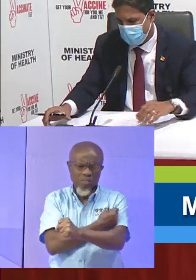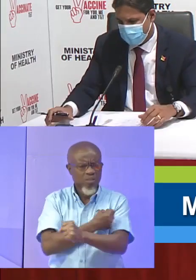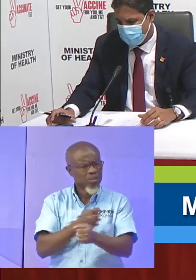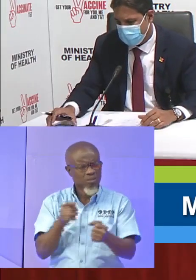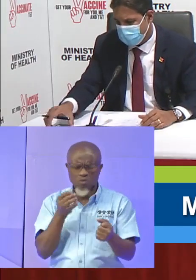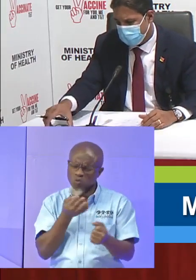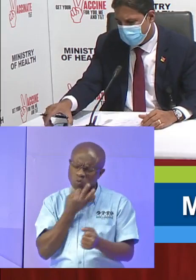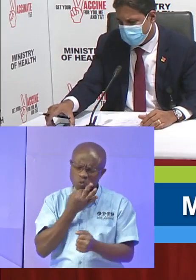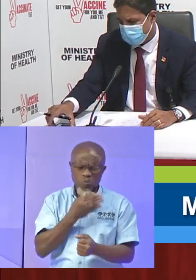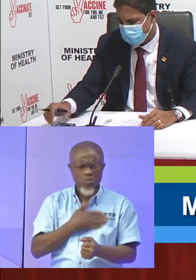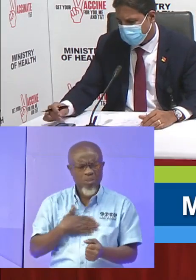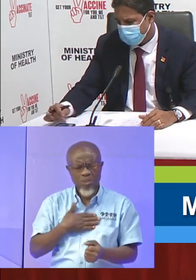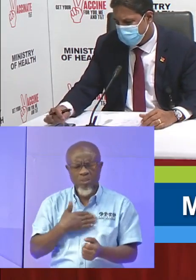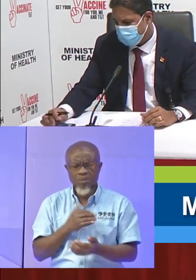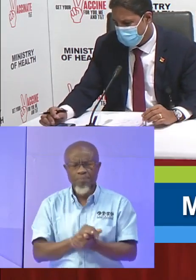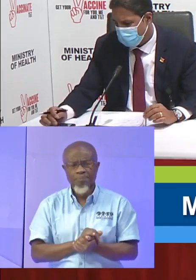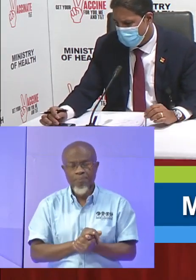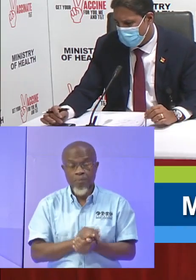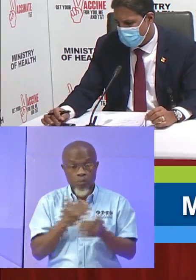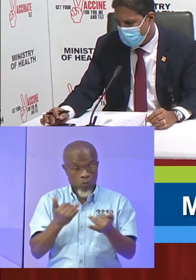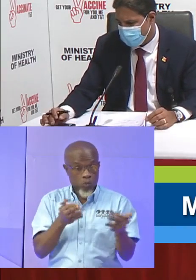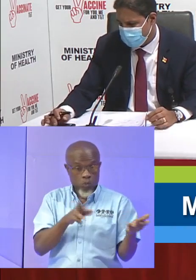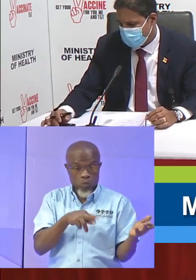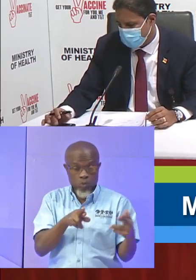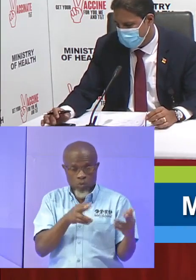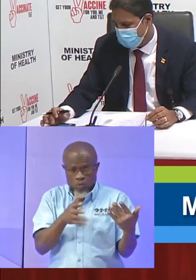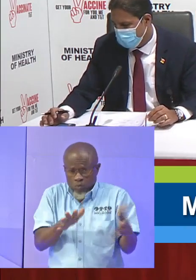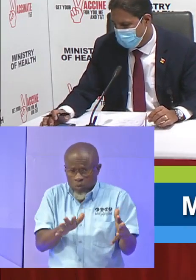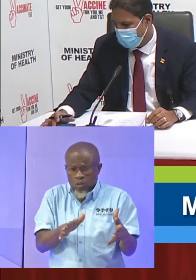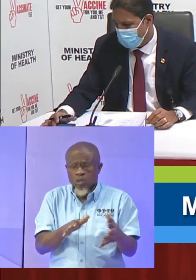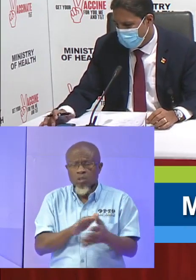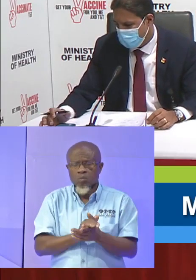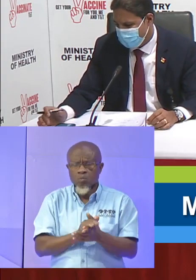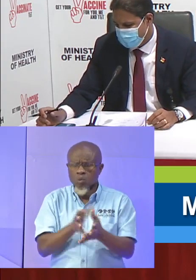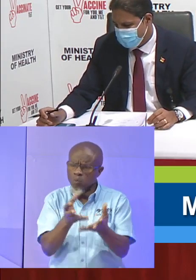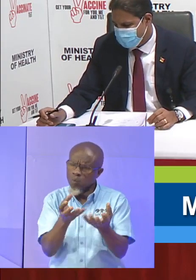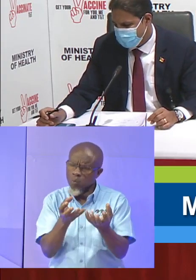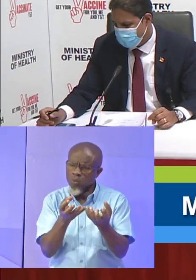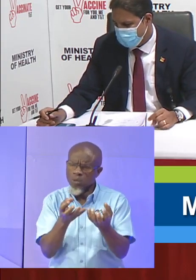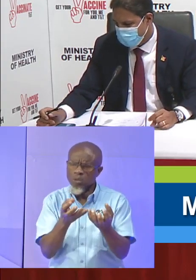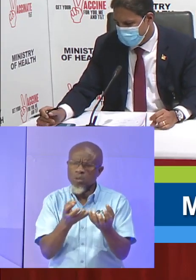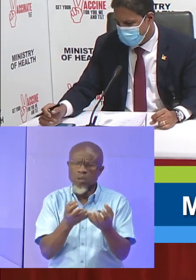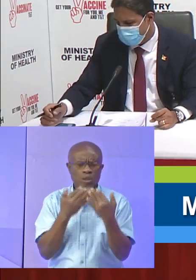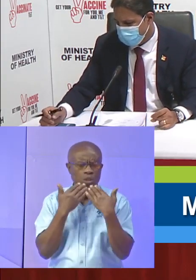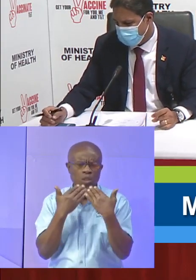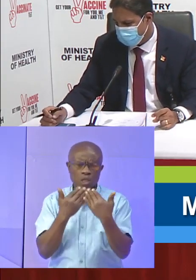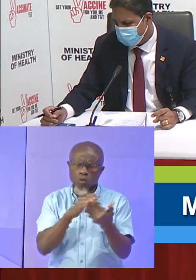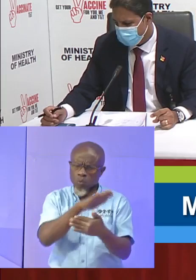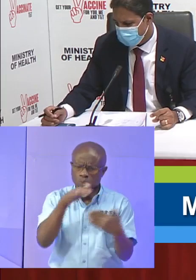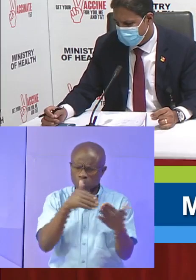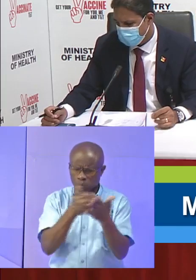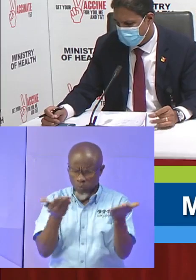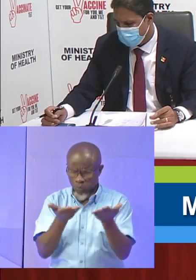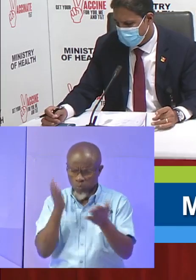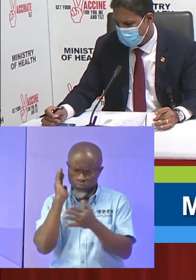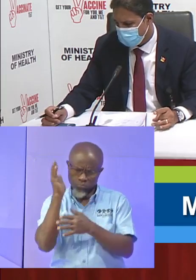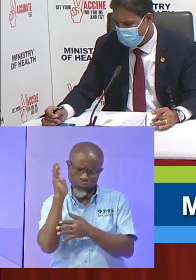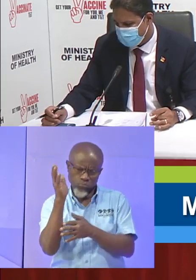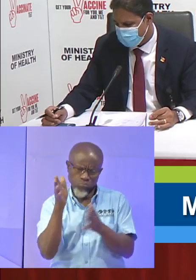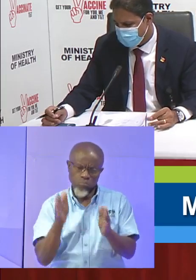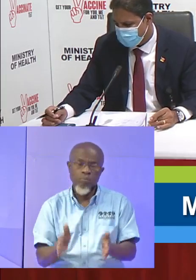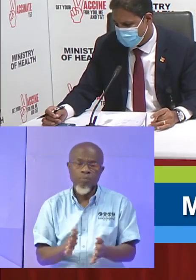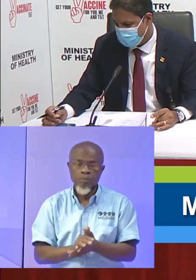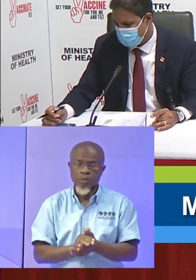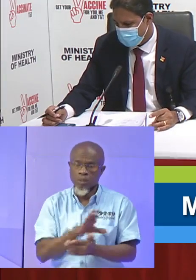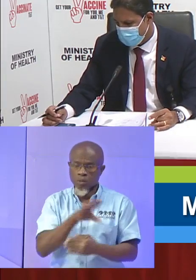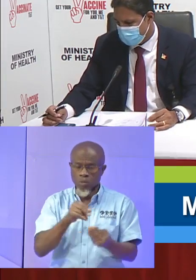And as we close off today's media conference, we want to thank our presenters and you, the listening